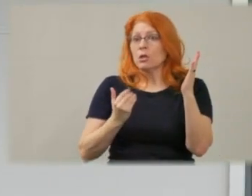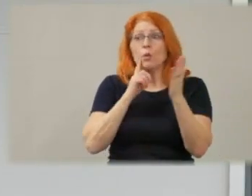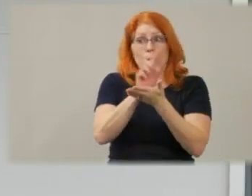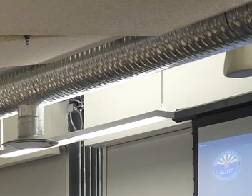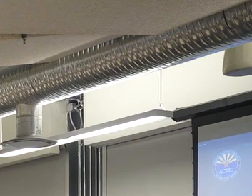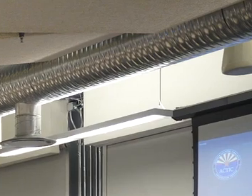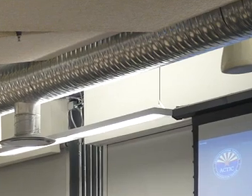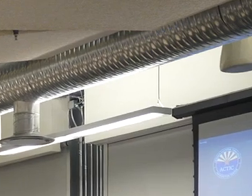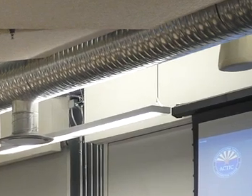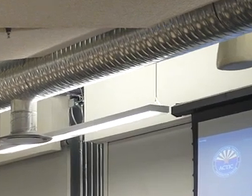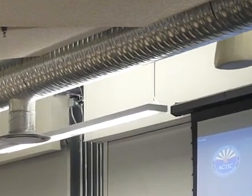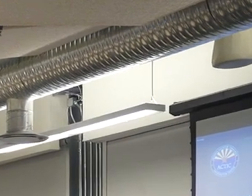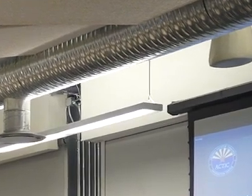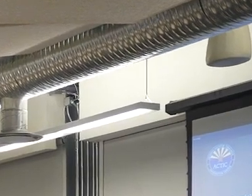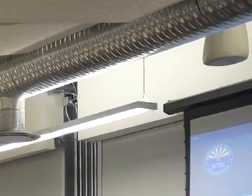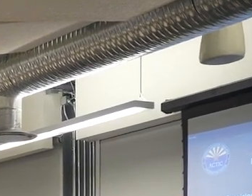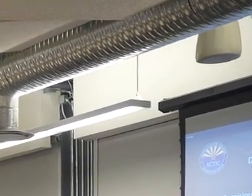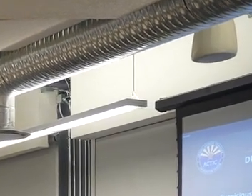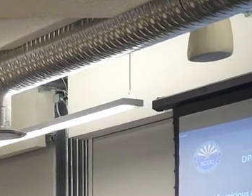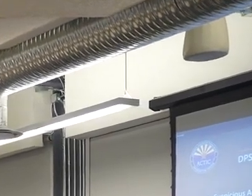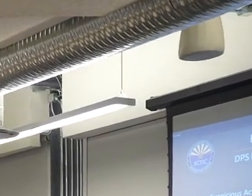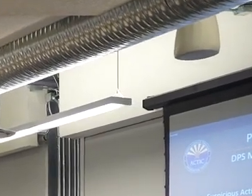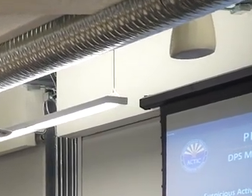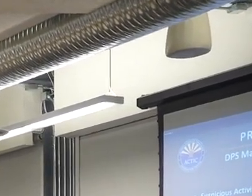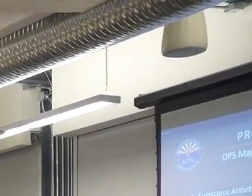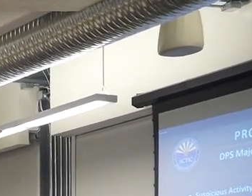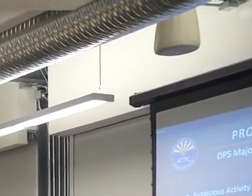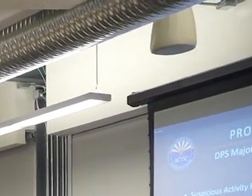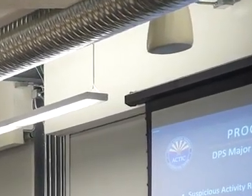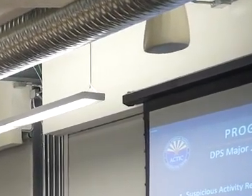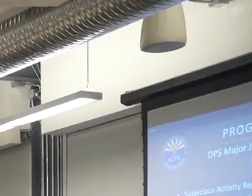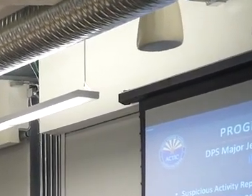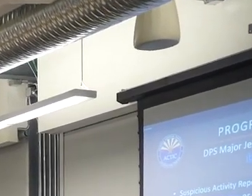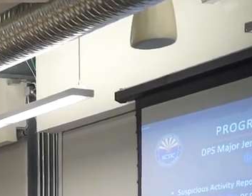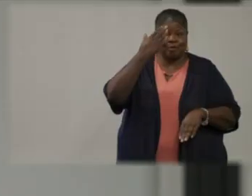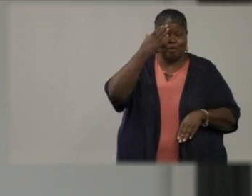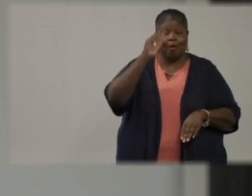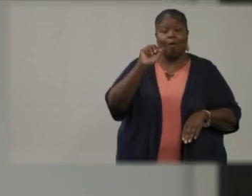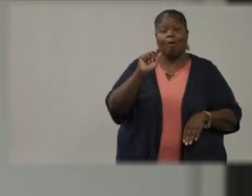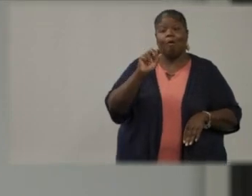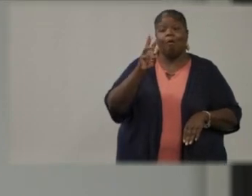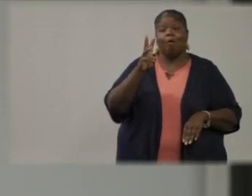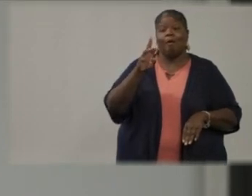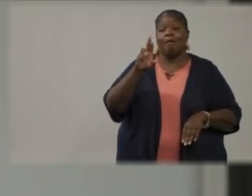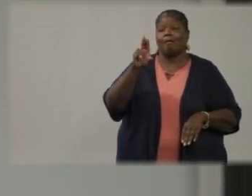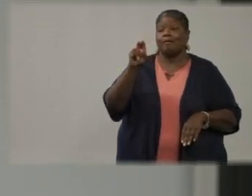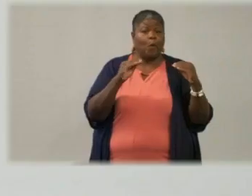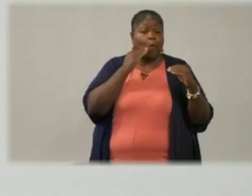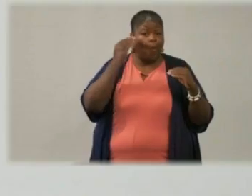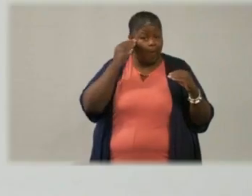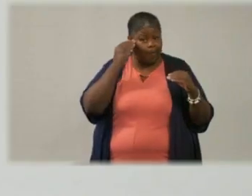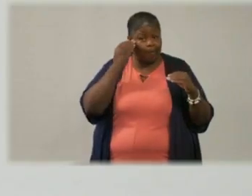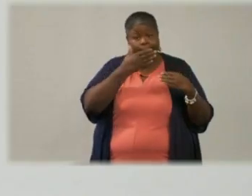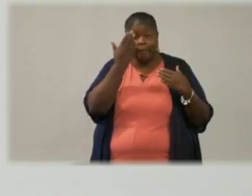that's private sector. You know, we're used to talking to government, public entities, and this was really a treat for us and the ability to make